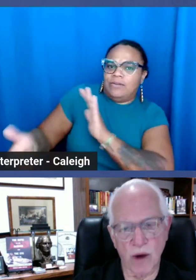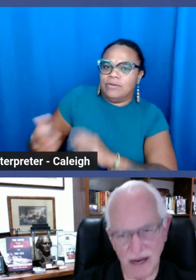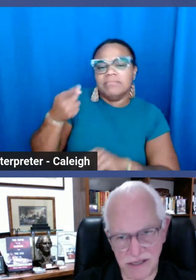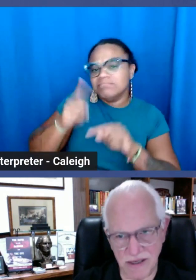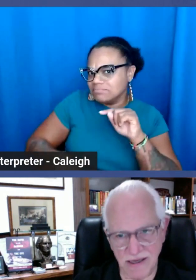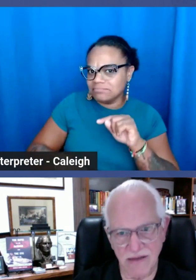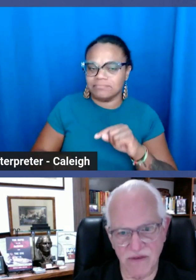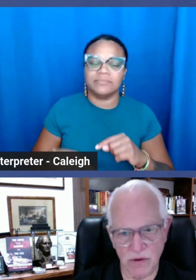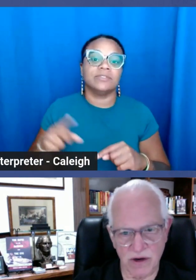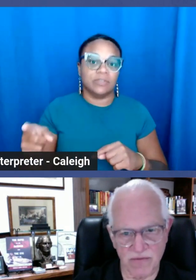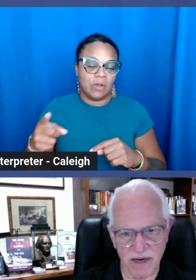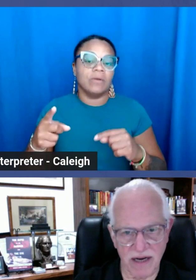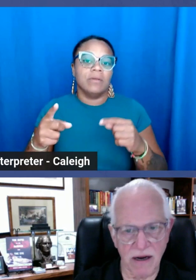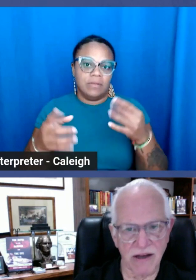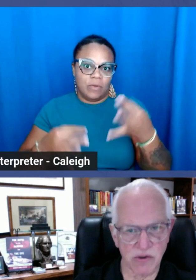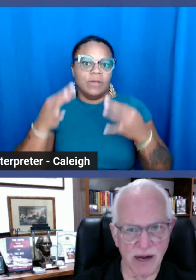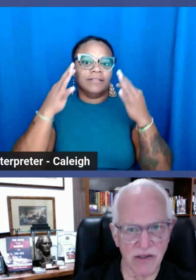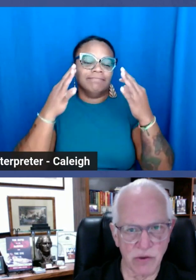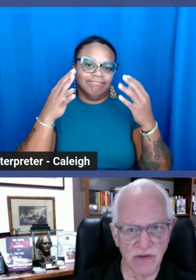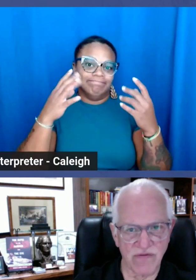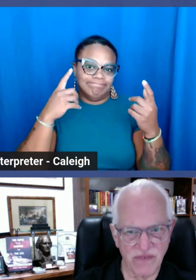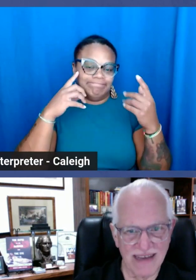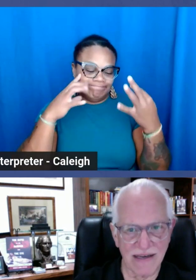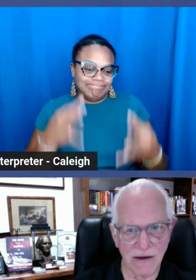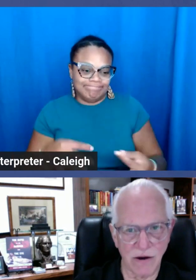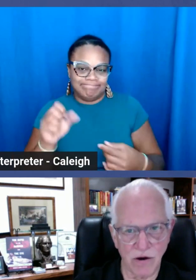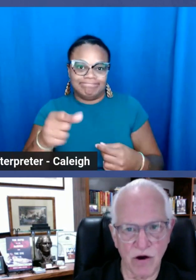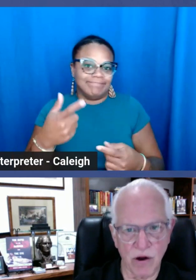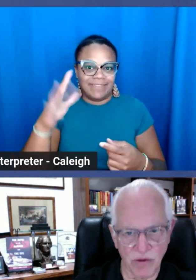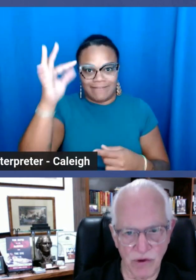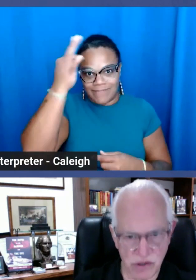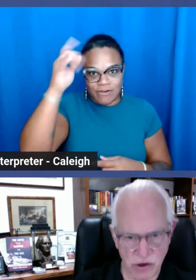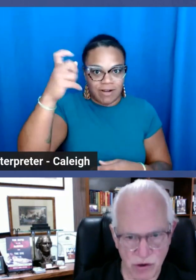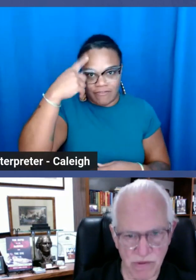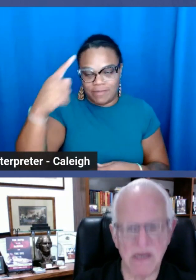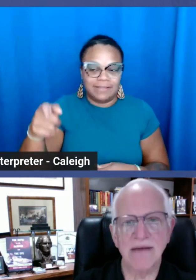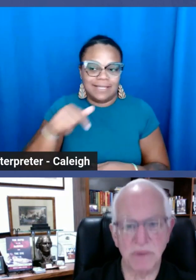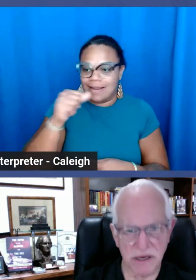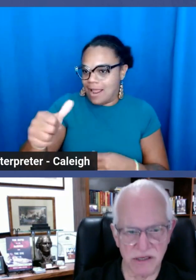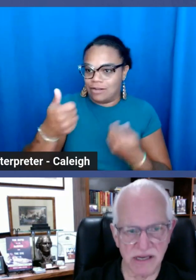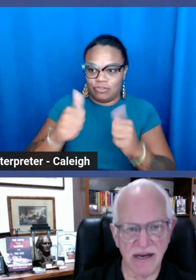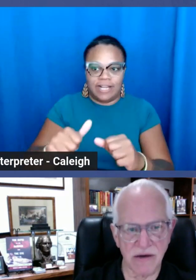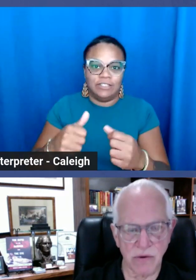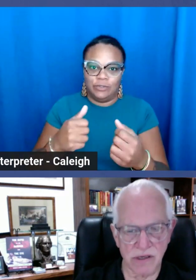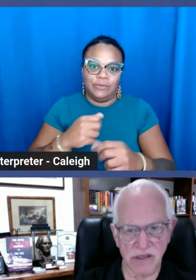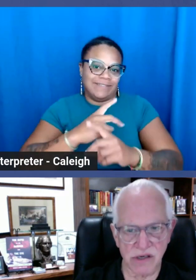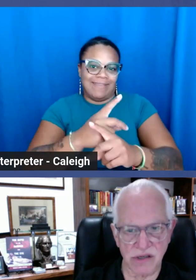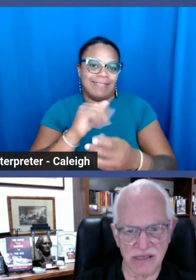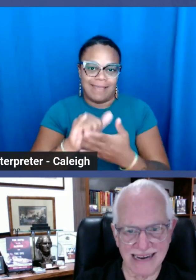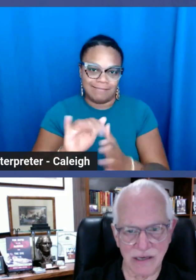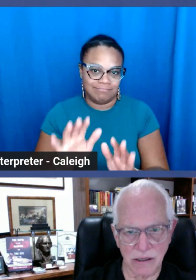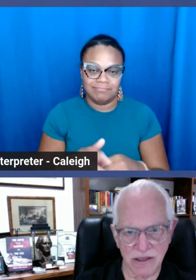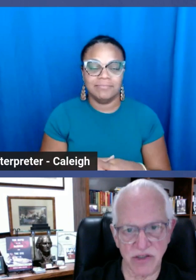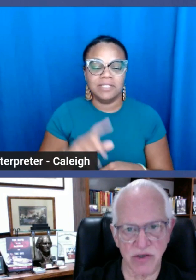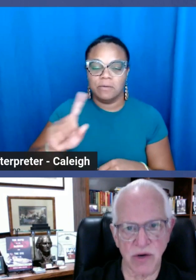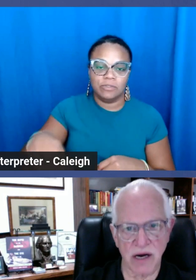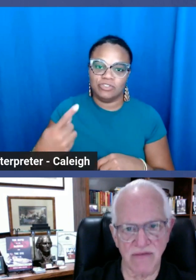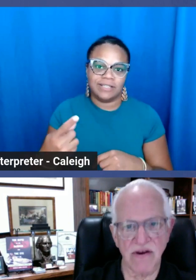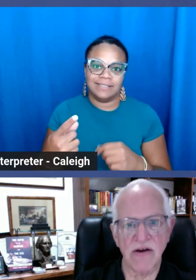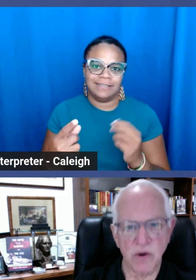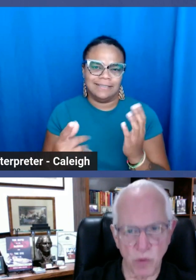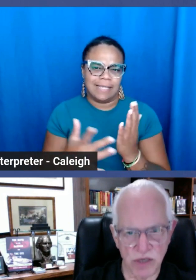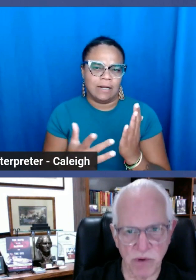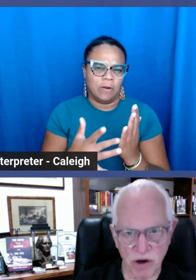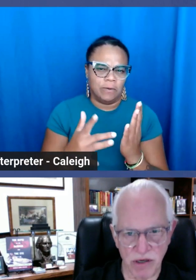that wisely the federal government had not tried to defend it on those terms, but instead it was just the technical issue